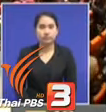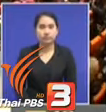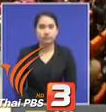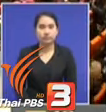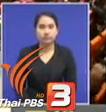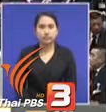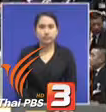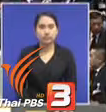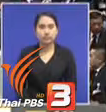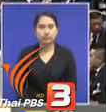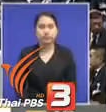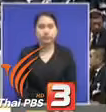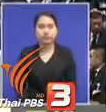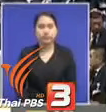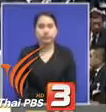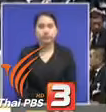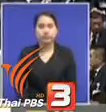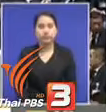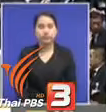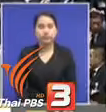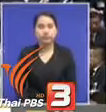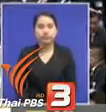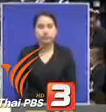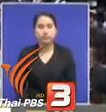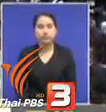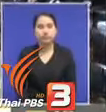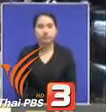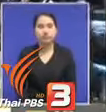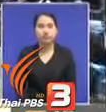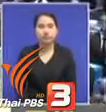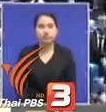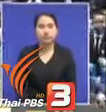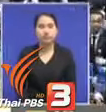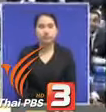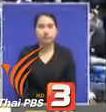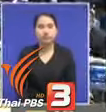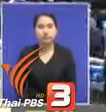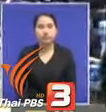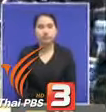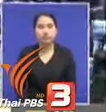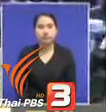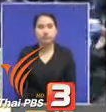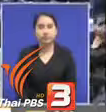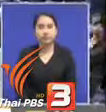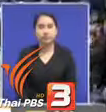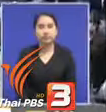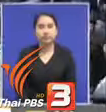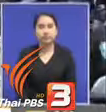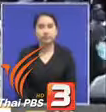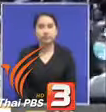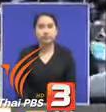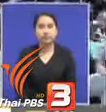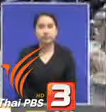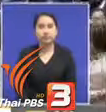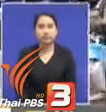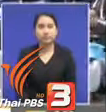button and we see the signal, the sound alarm to notify all the MPs to get back into the parliament to begin